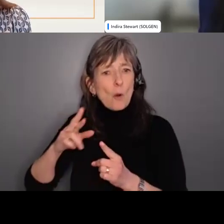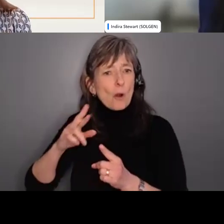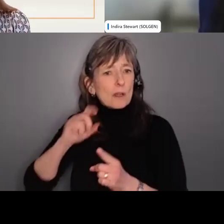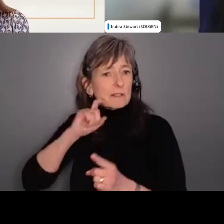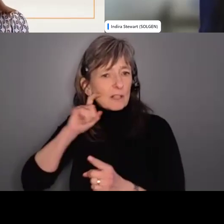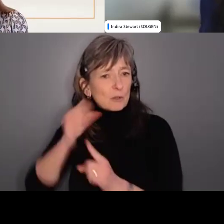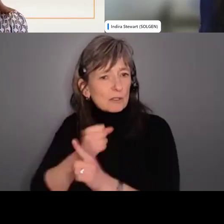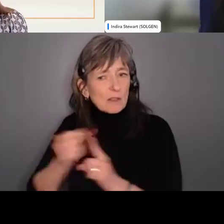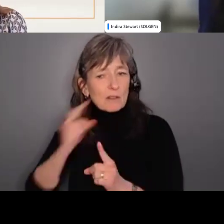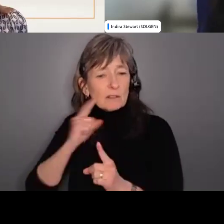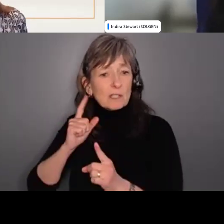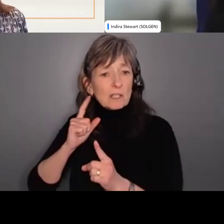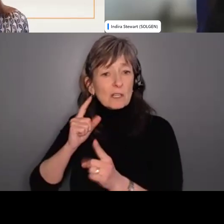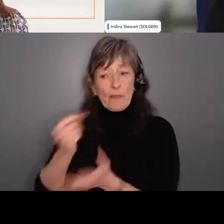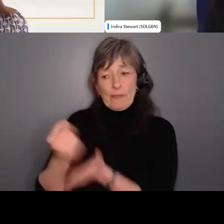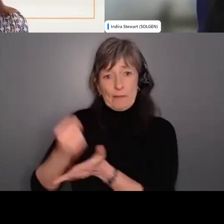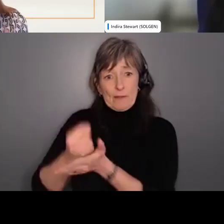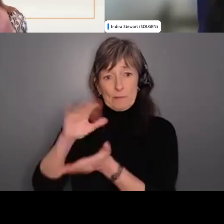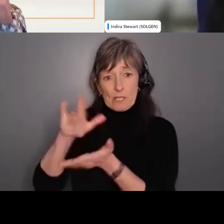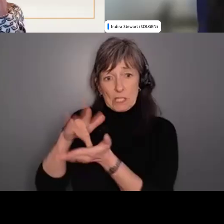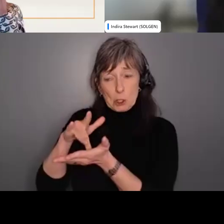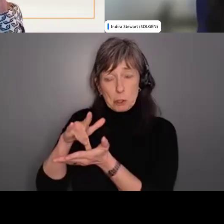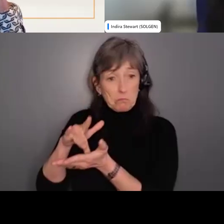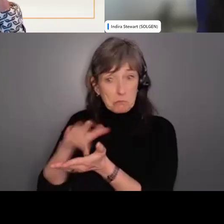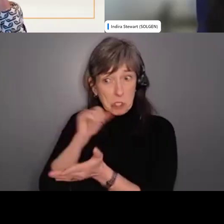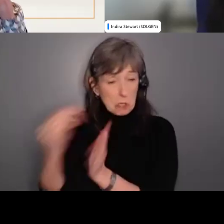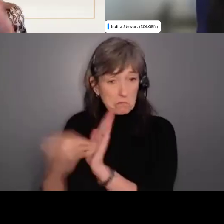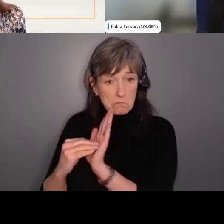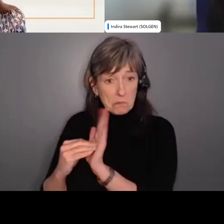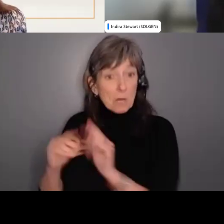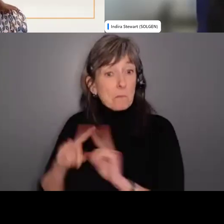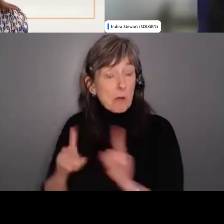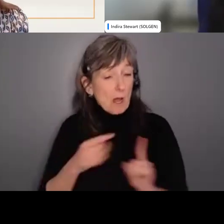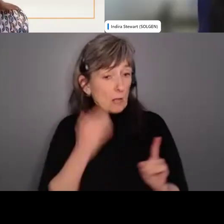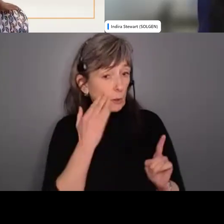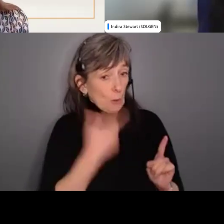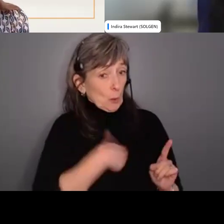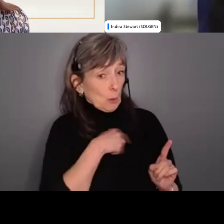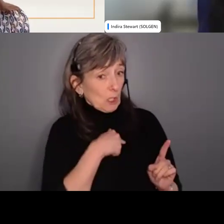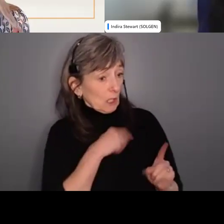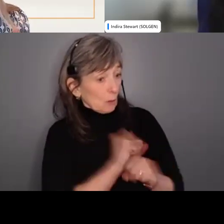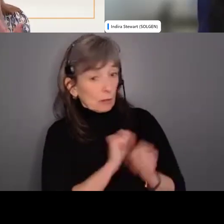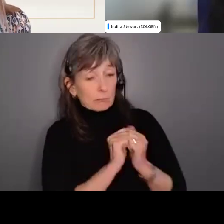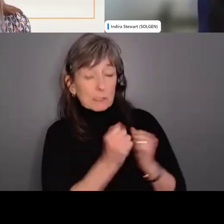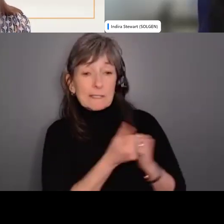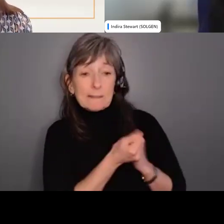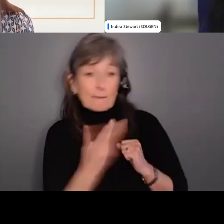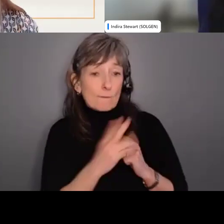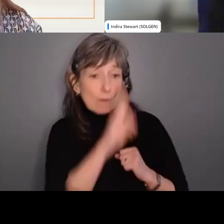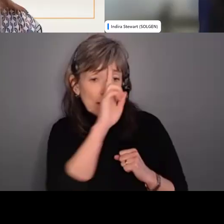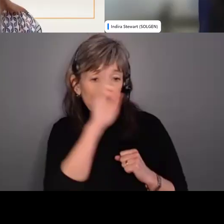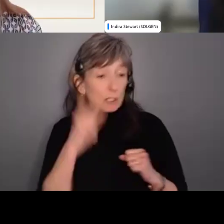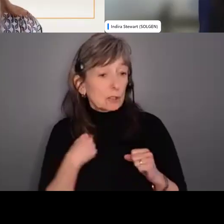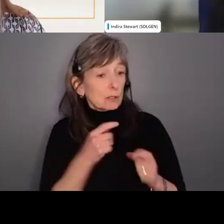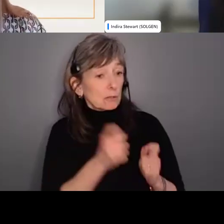that they do play a role. And I know with our work that we've worked with different hospitals, and just making a comment that there has been a lot of changes